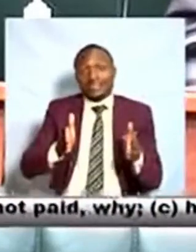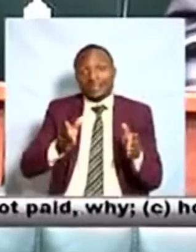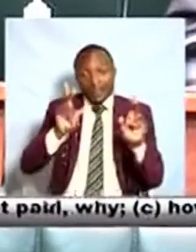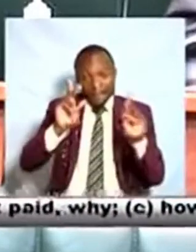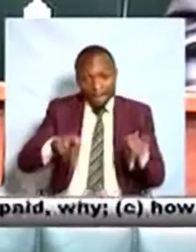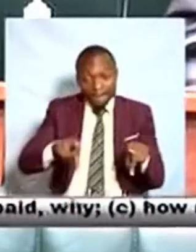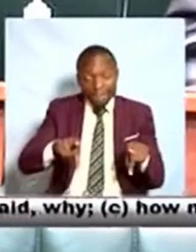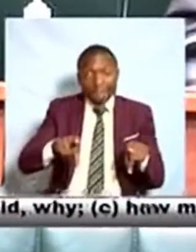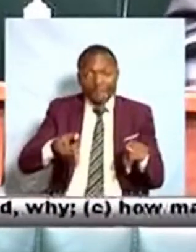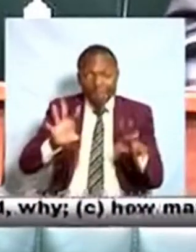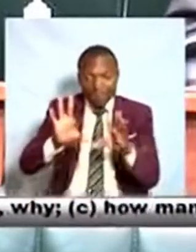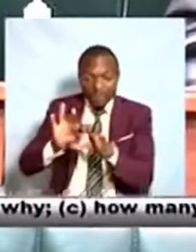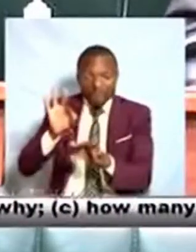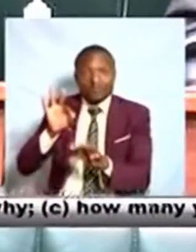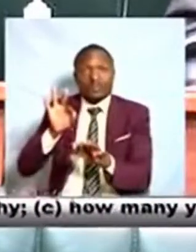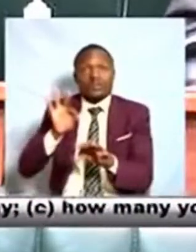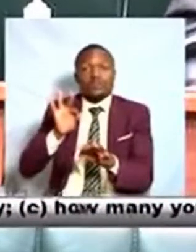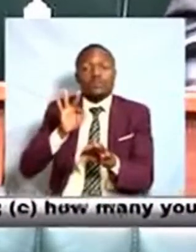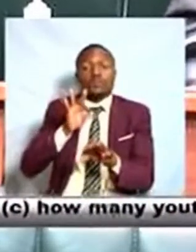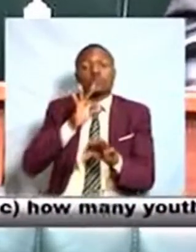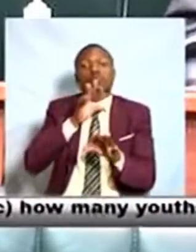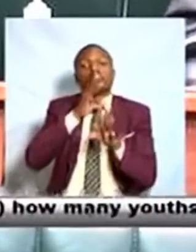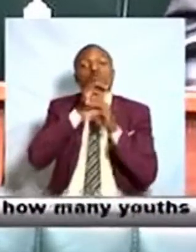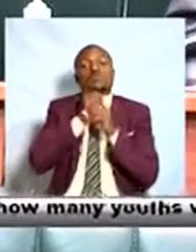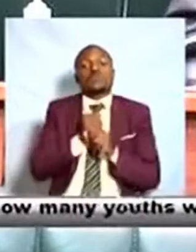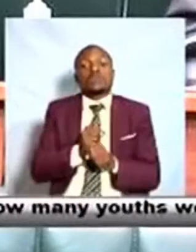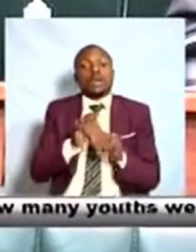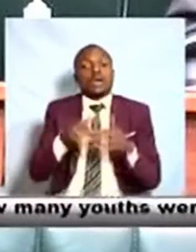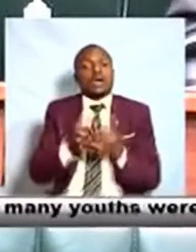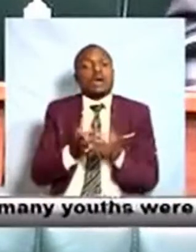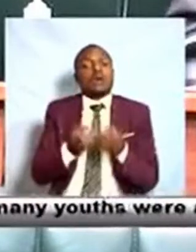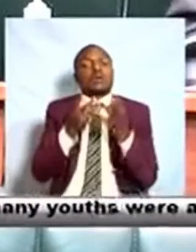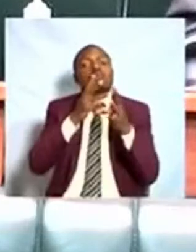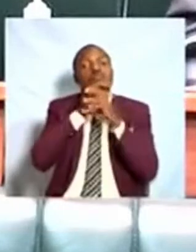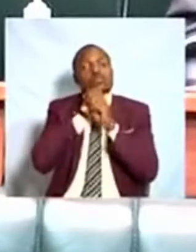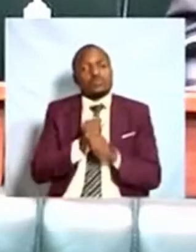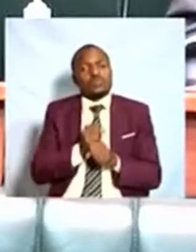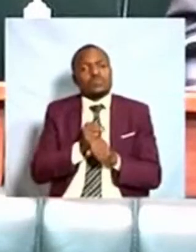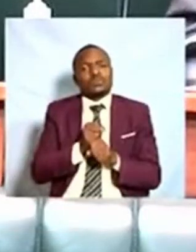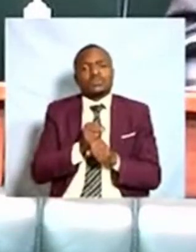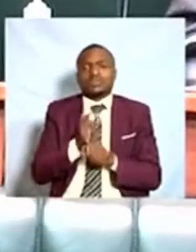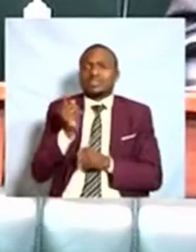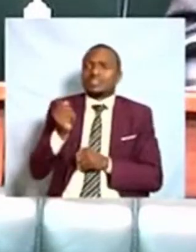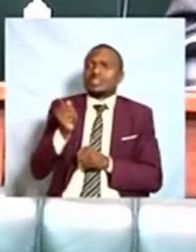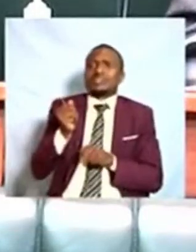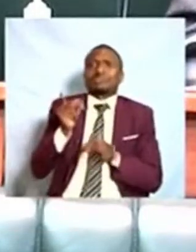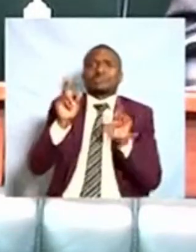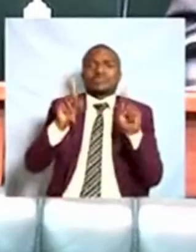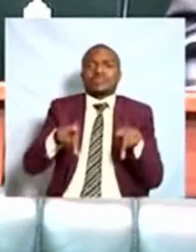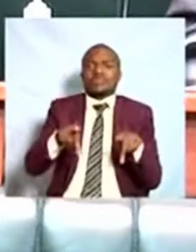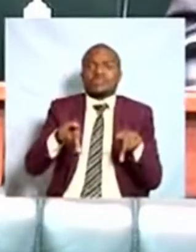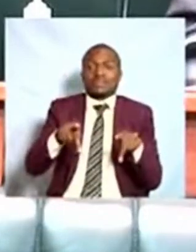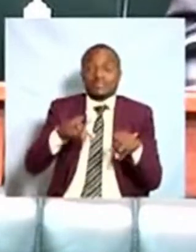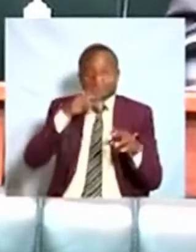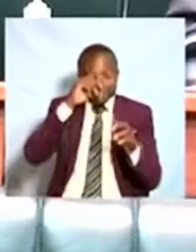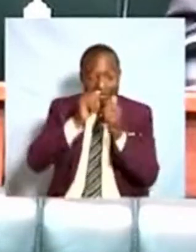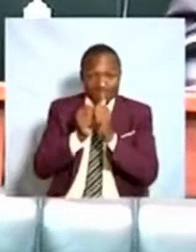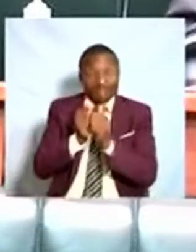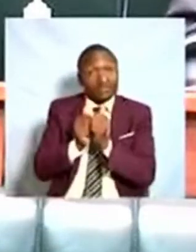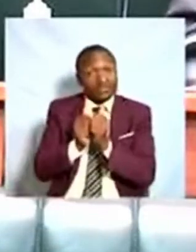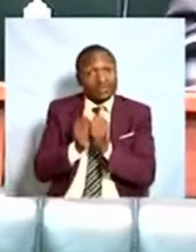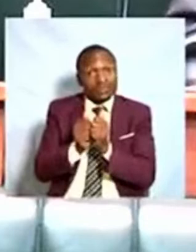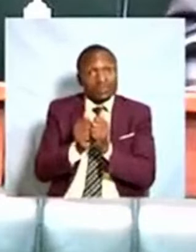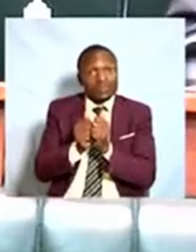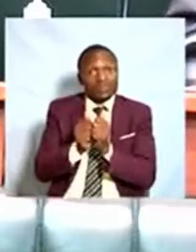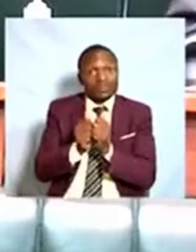found to be over age, how old was that Zambian? Because the duration is 18